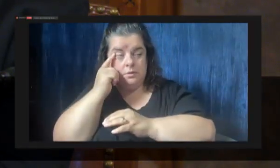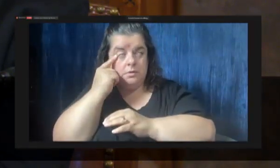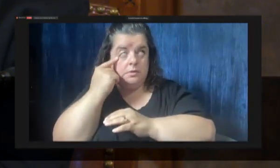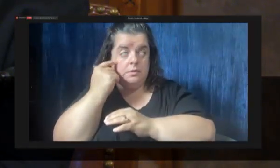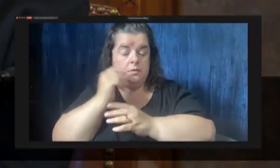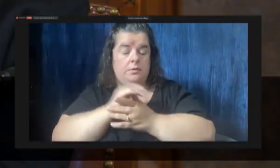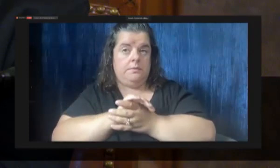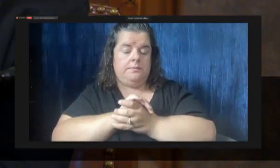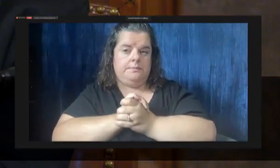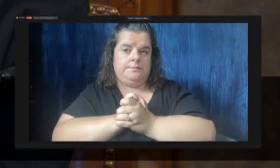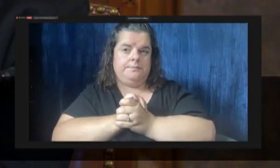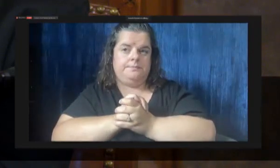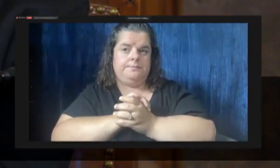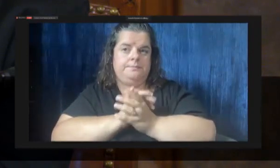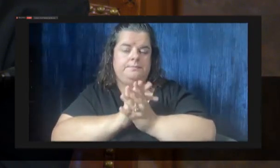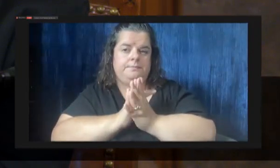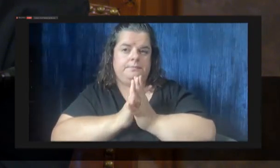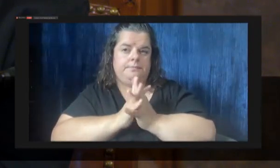is,